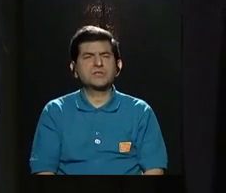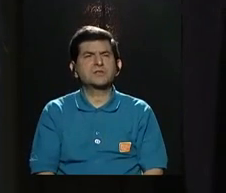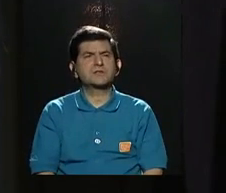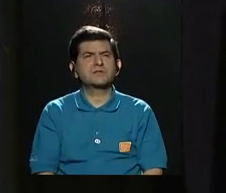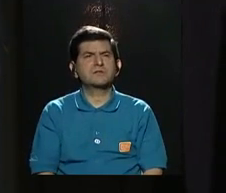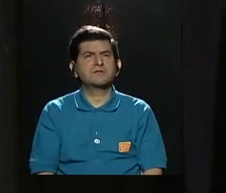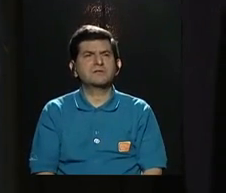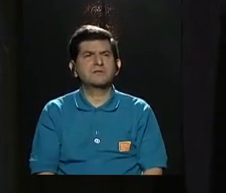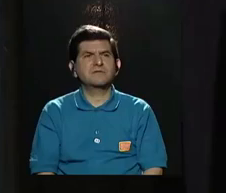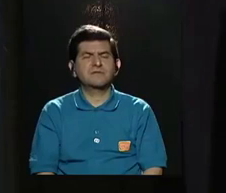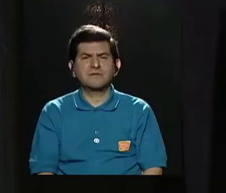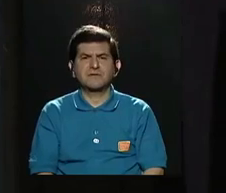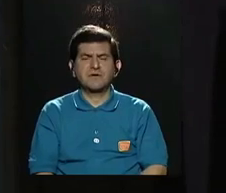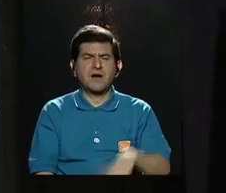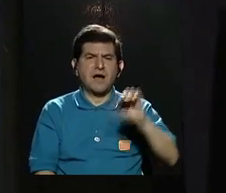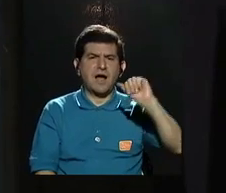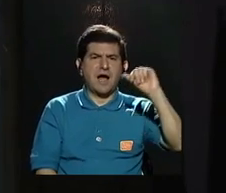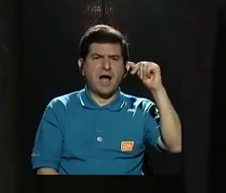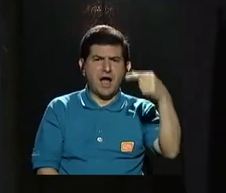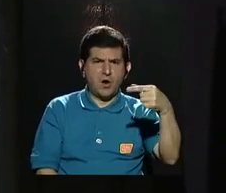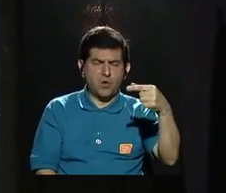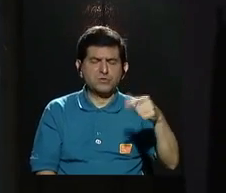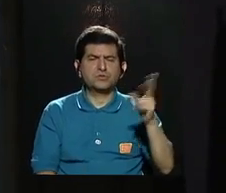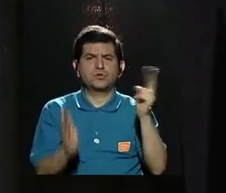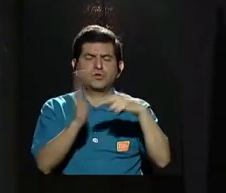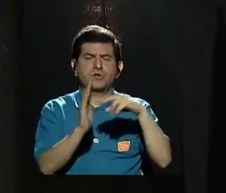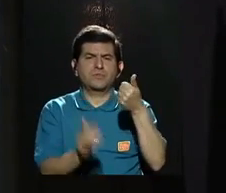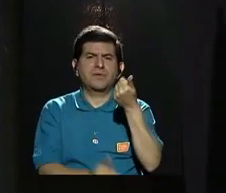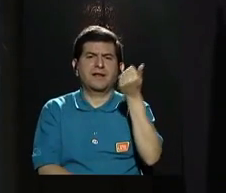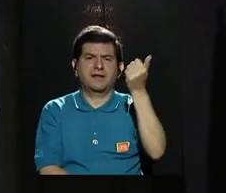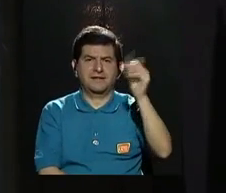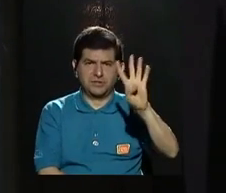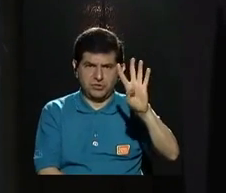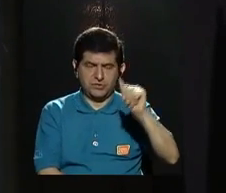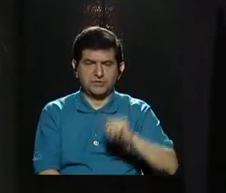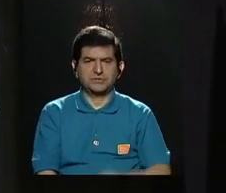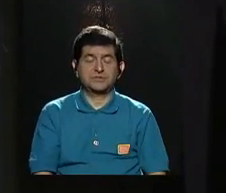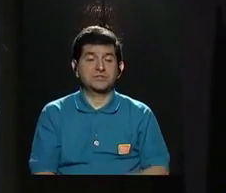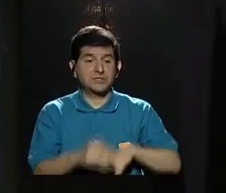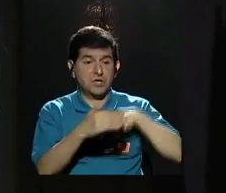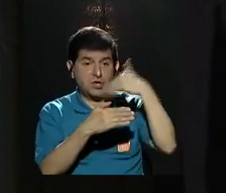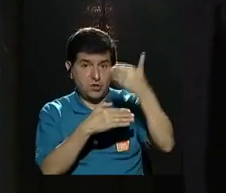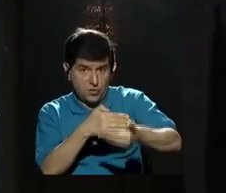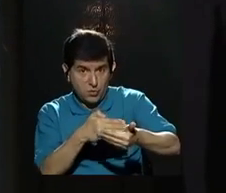2014, in August of 2014, in the aftermath of the police killing